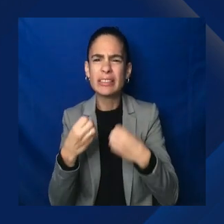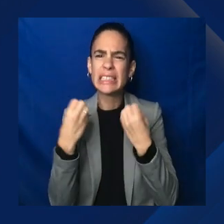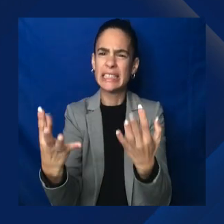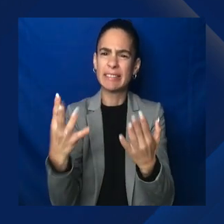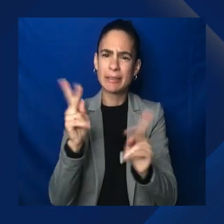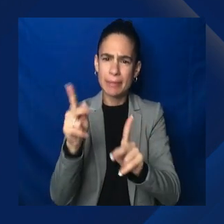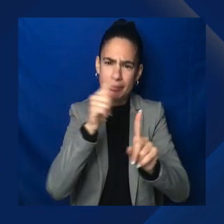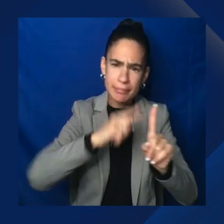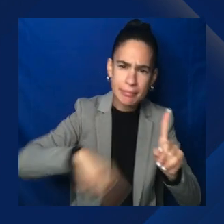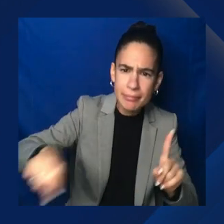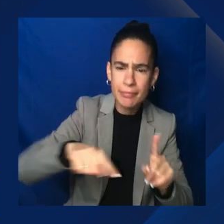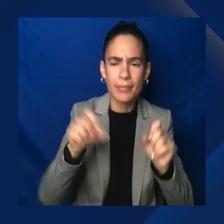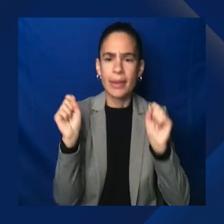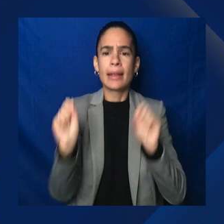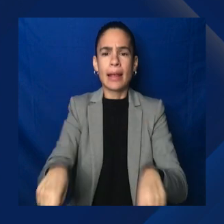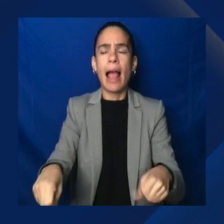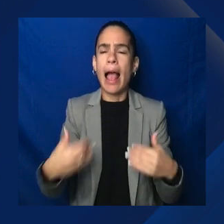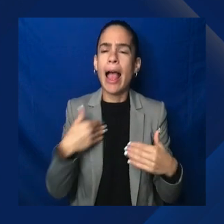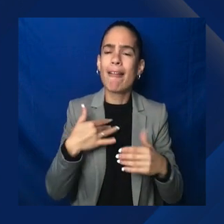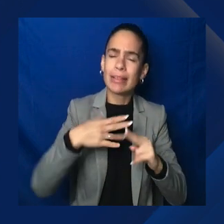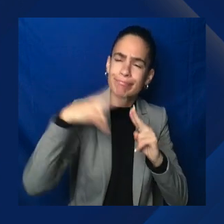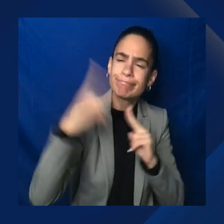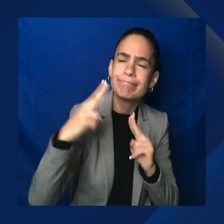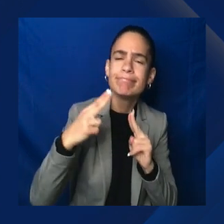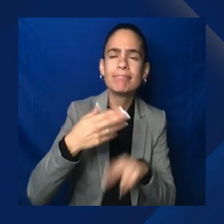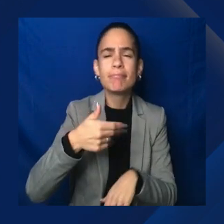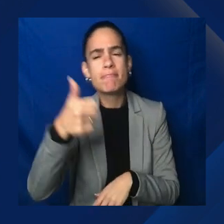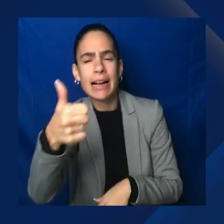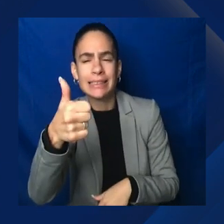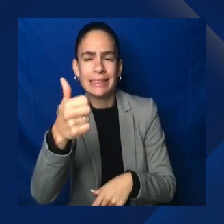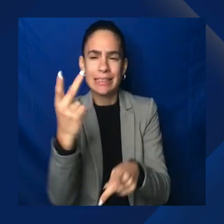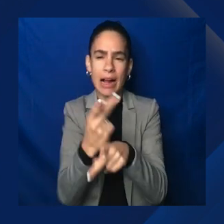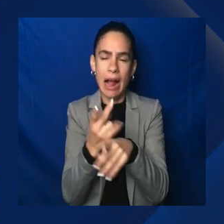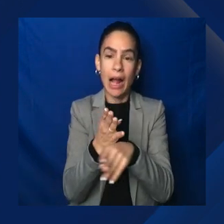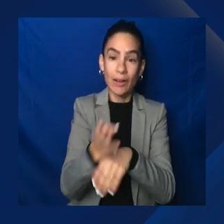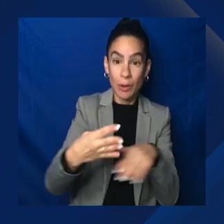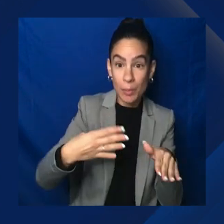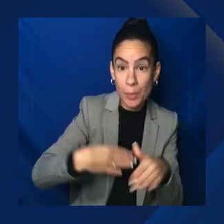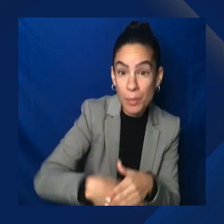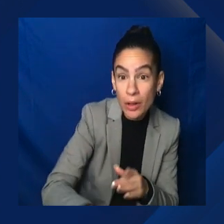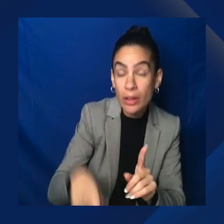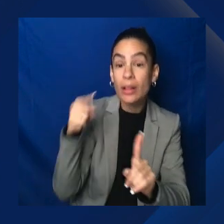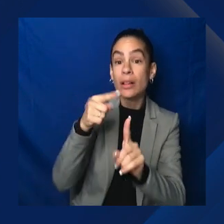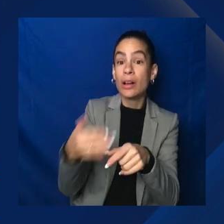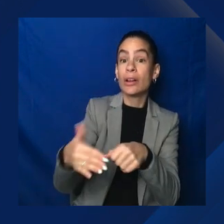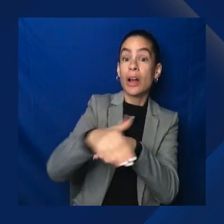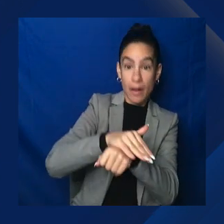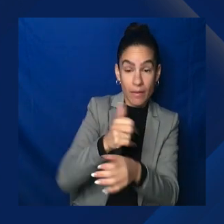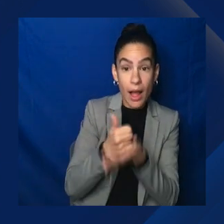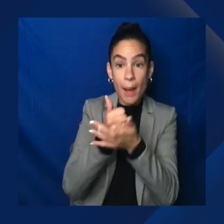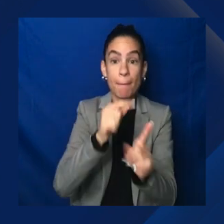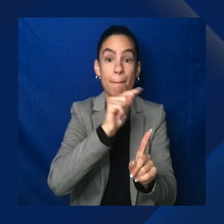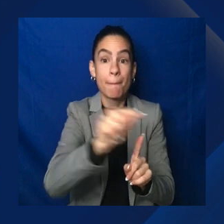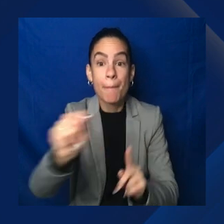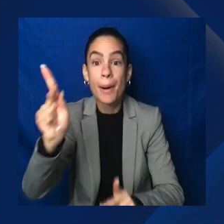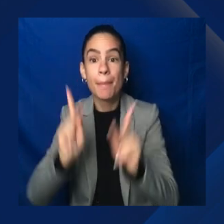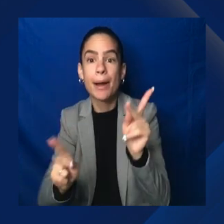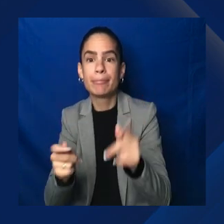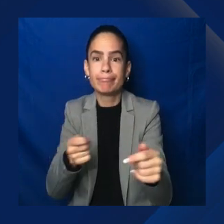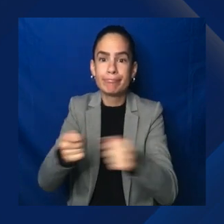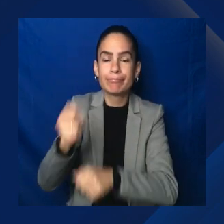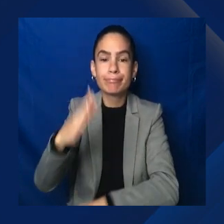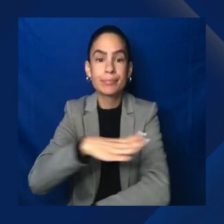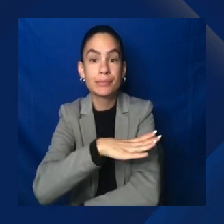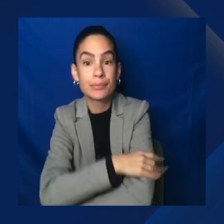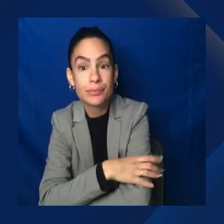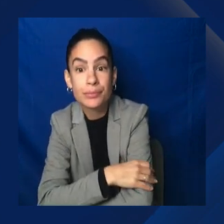critical issue. This coverage will help people manage conditions like hypertension, diabetes, and preserve